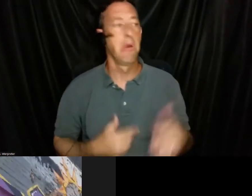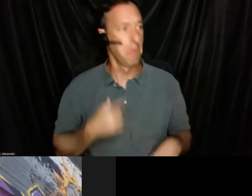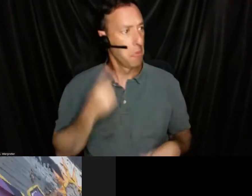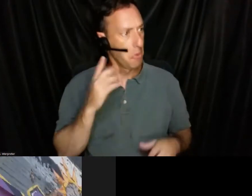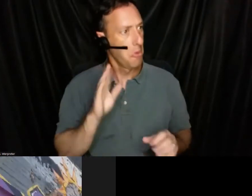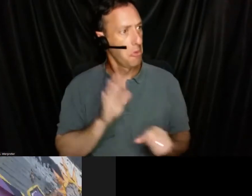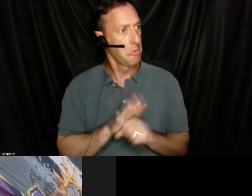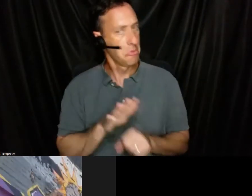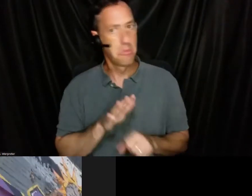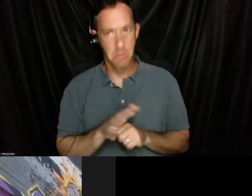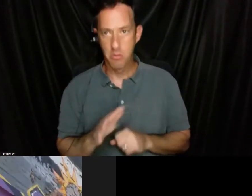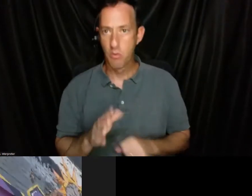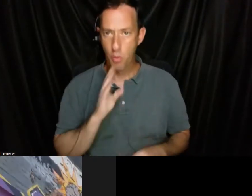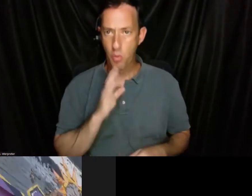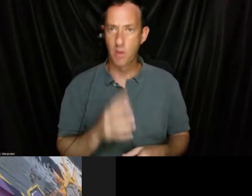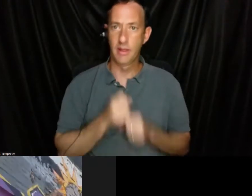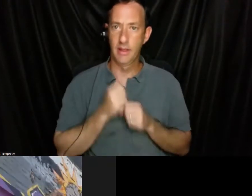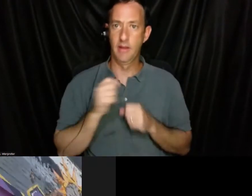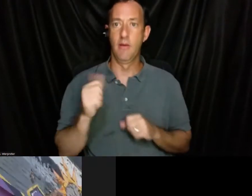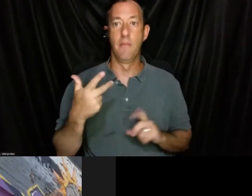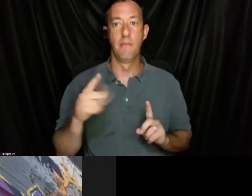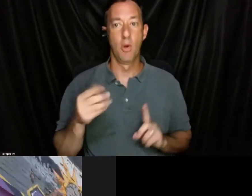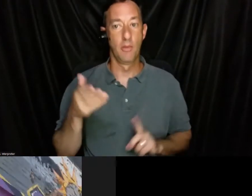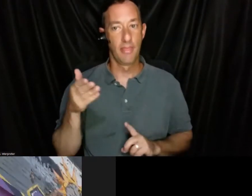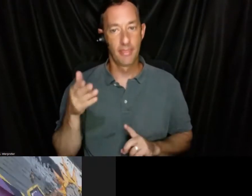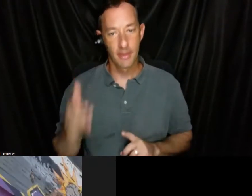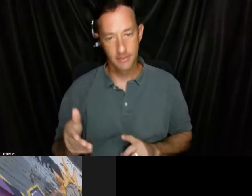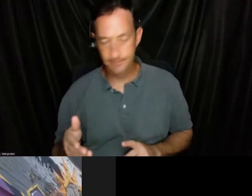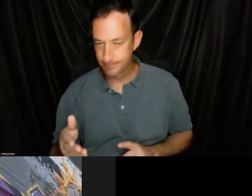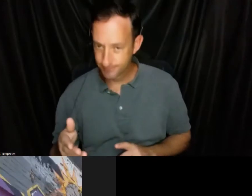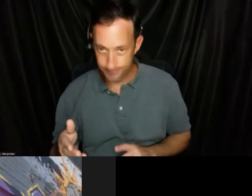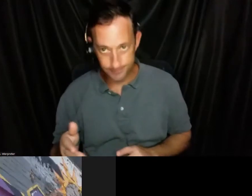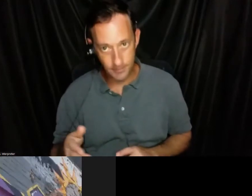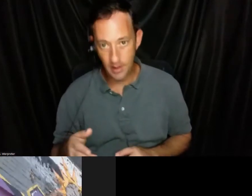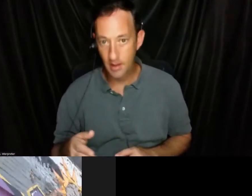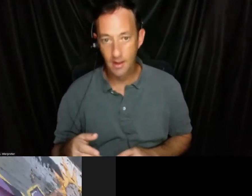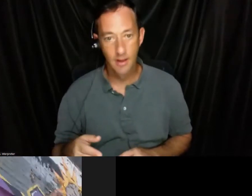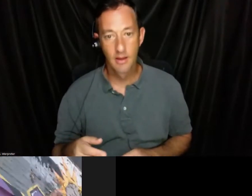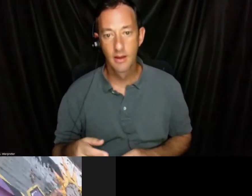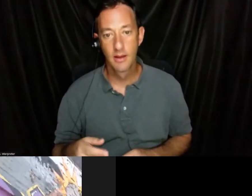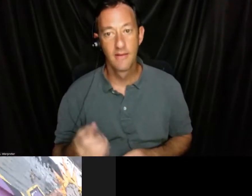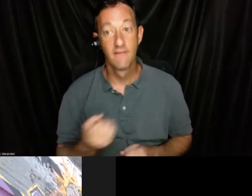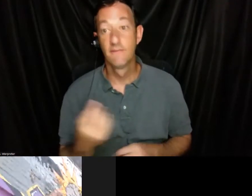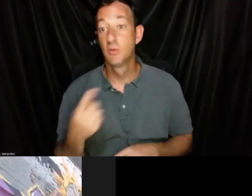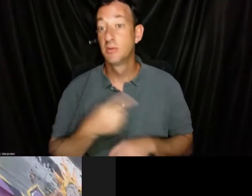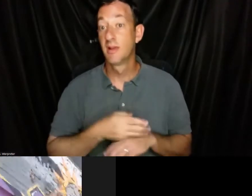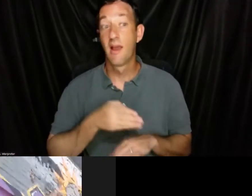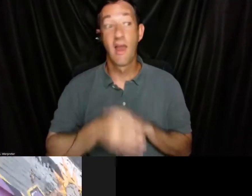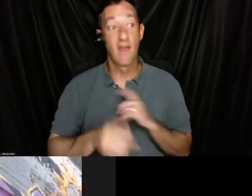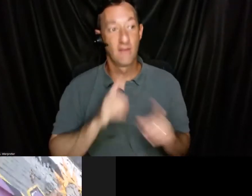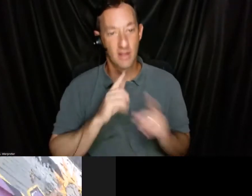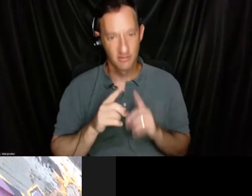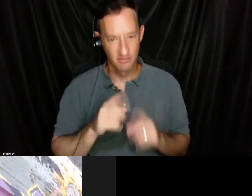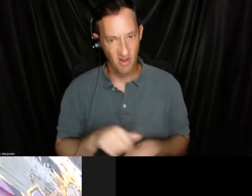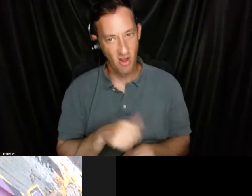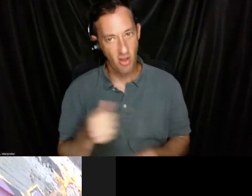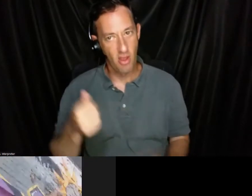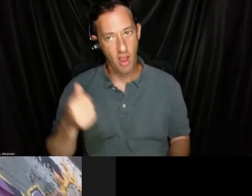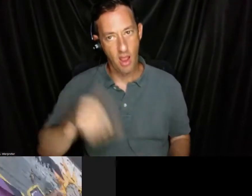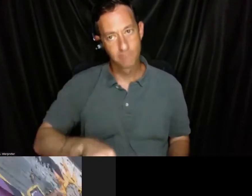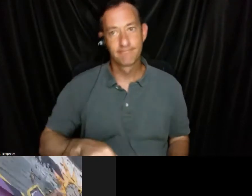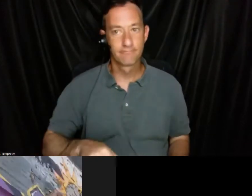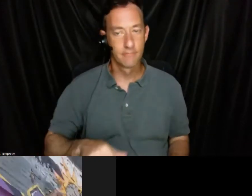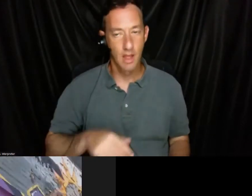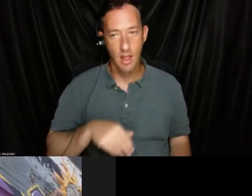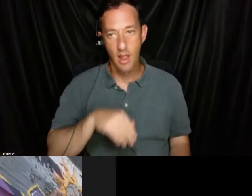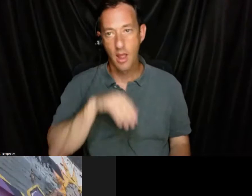was going to, I was going to get an apartment there. And about a few days after the interview, I get another denial letter that they